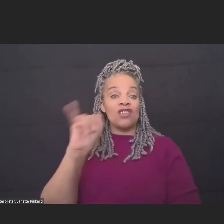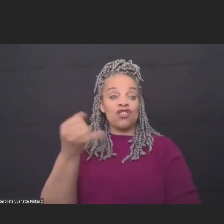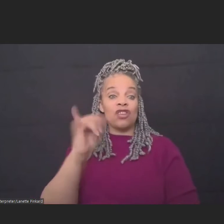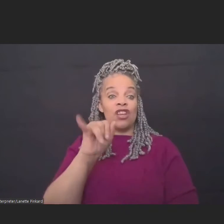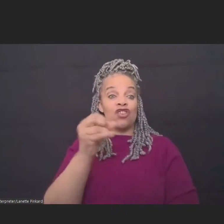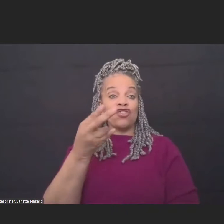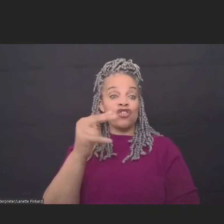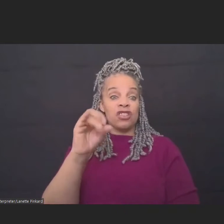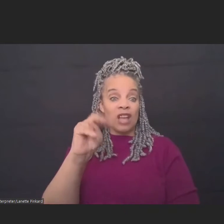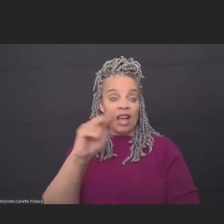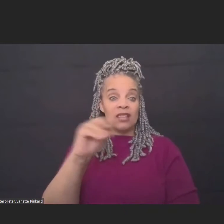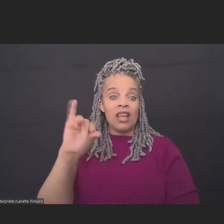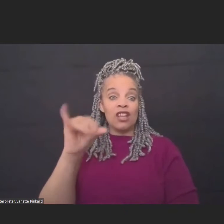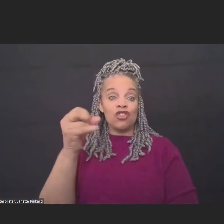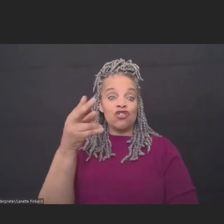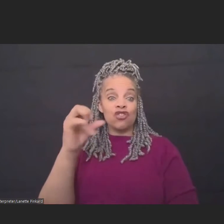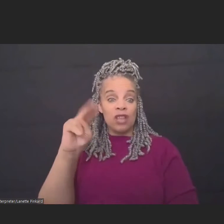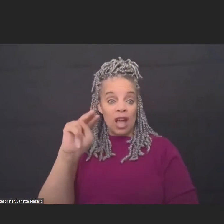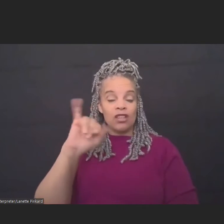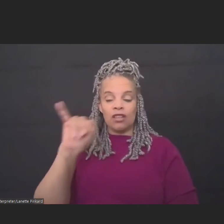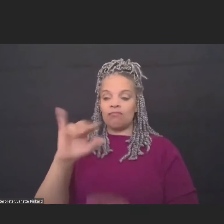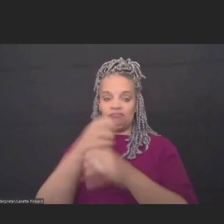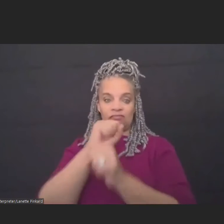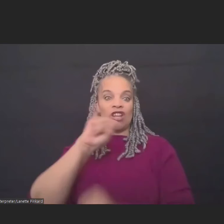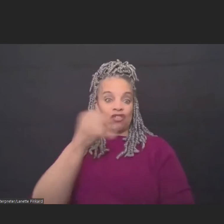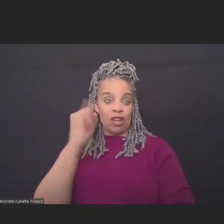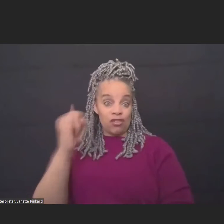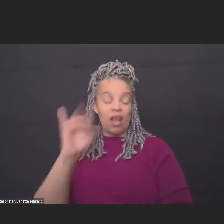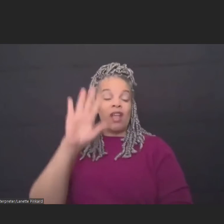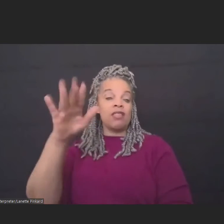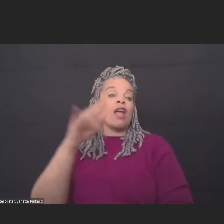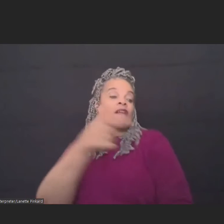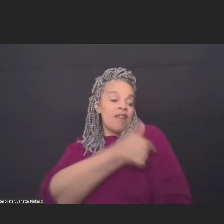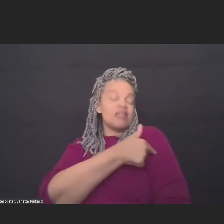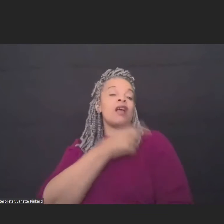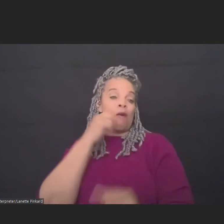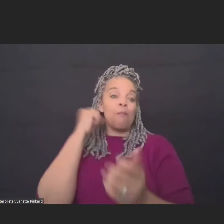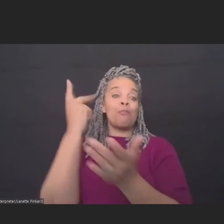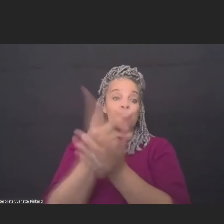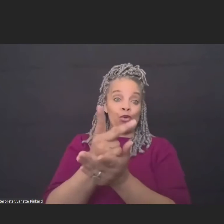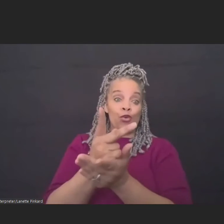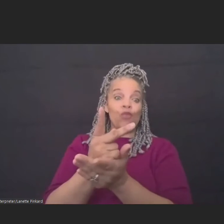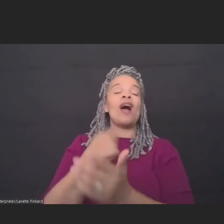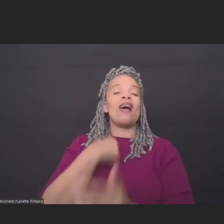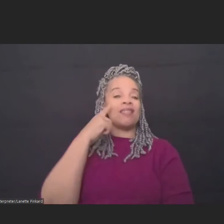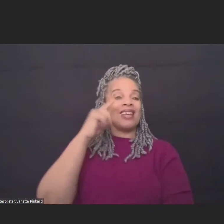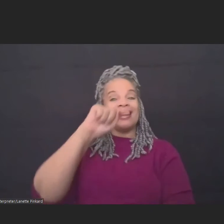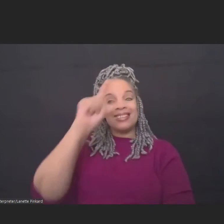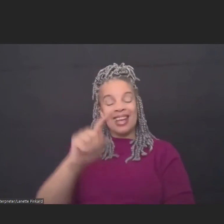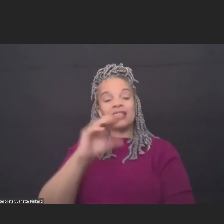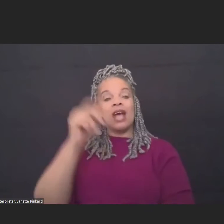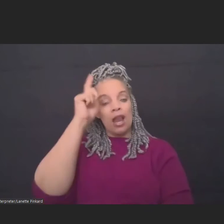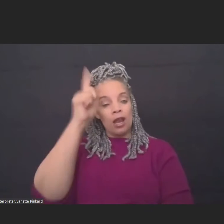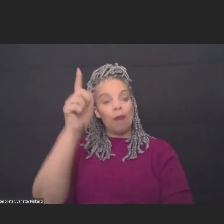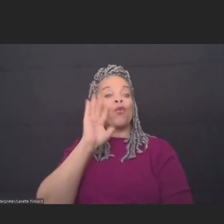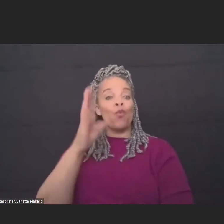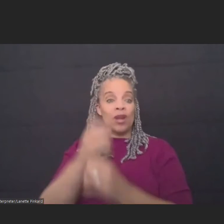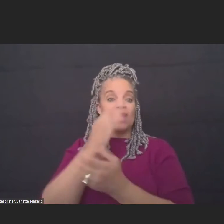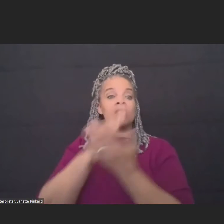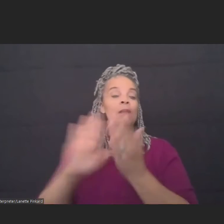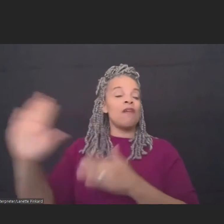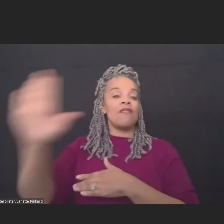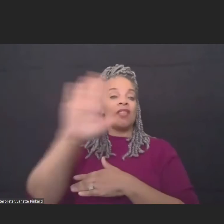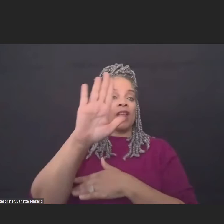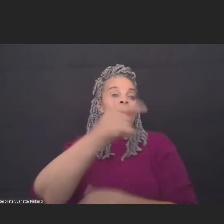been approved. I expect that Texas and then ultimately Lubbock will start getting some of those doses of the